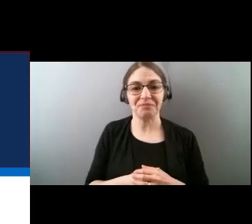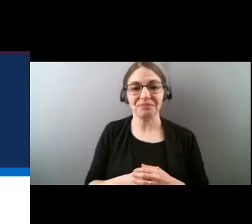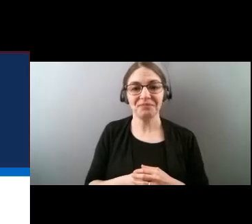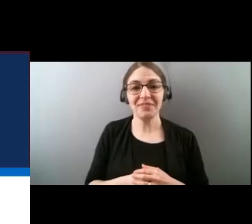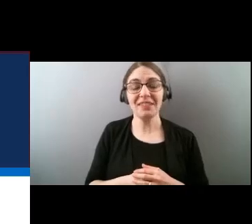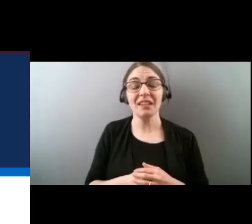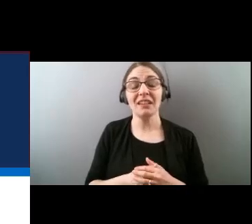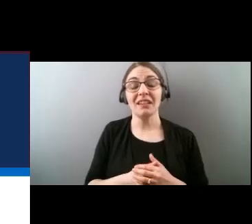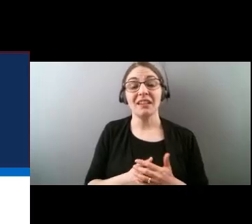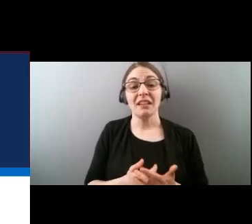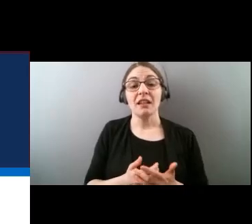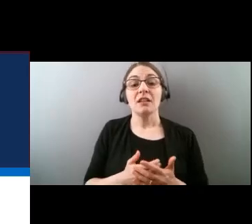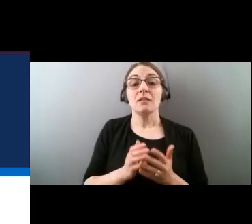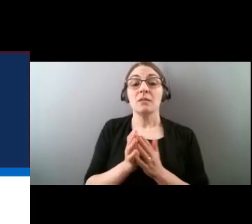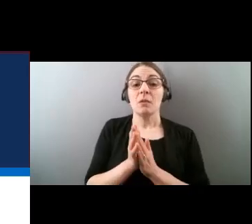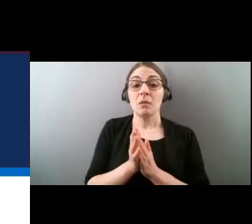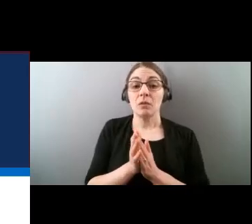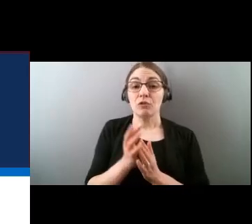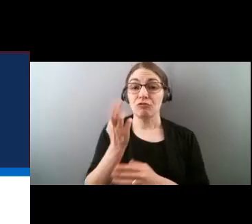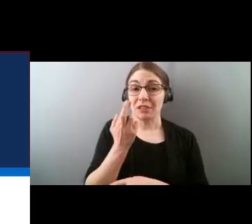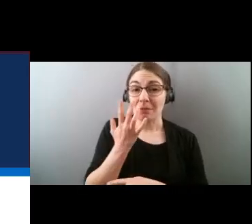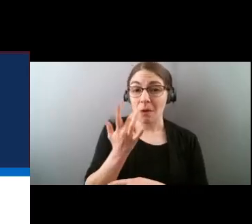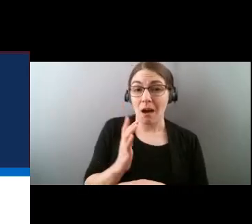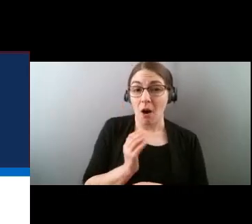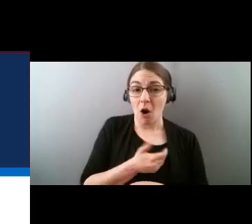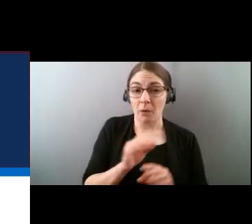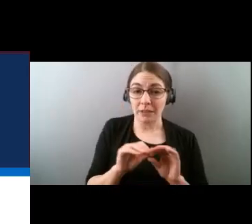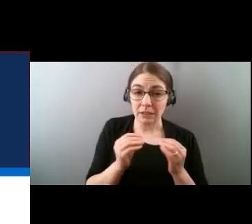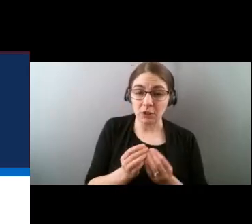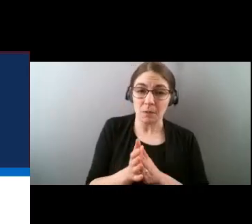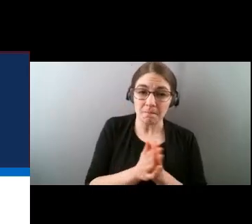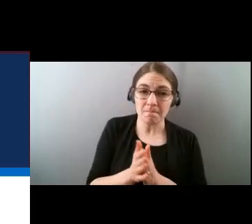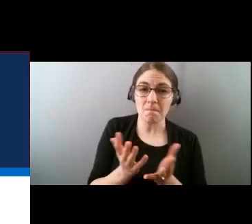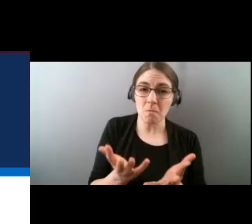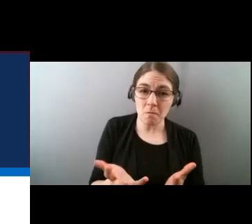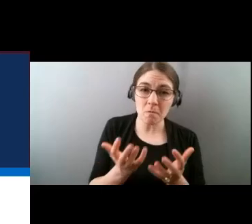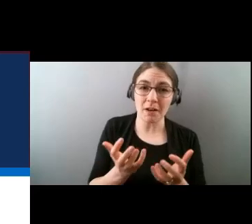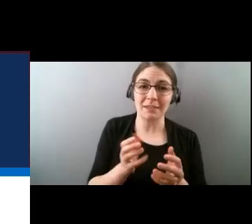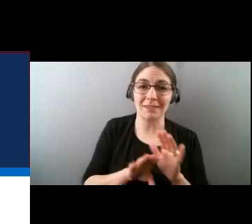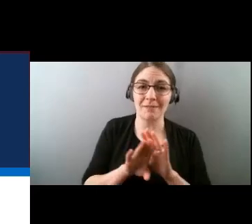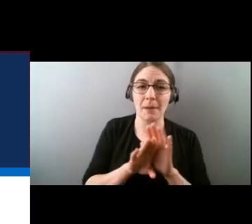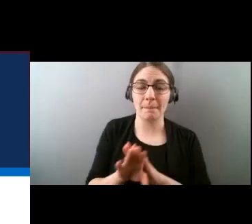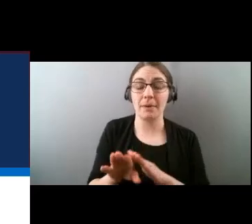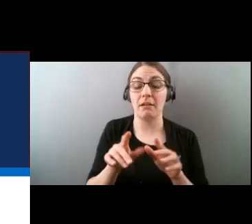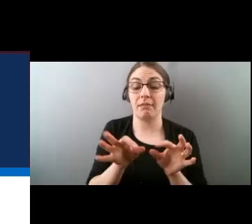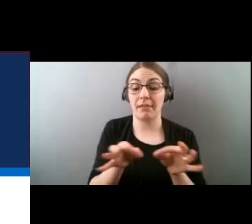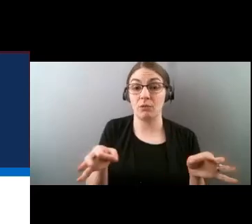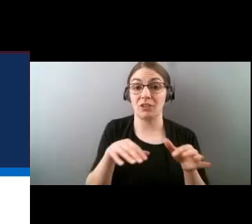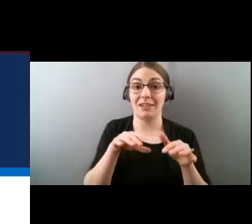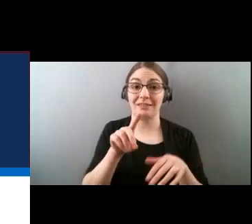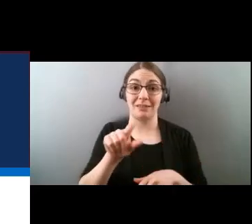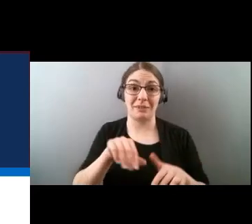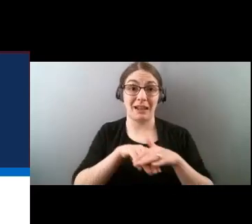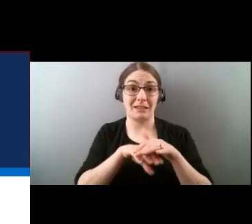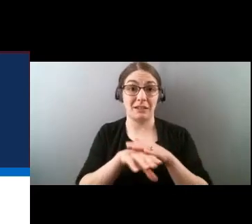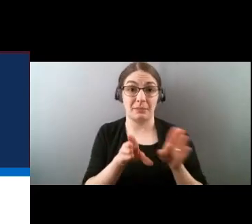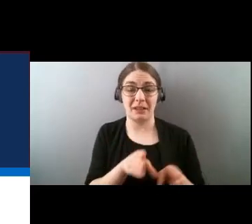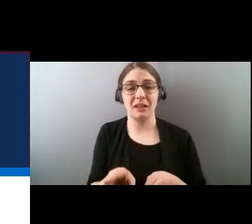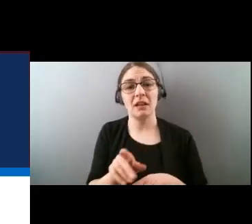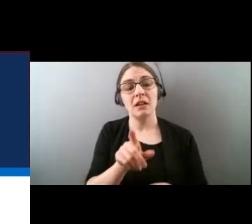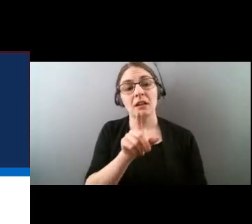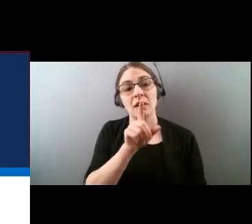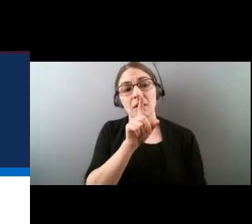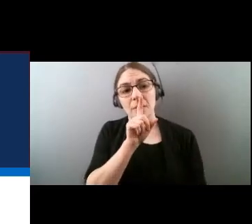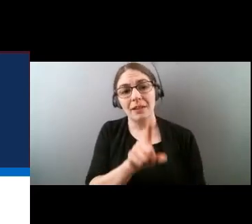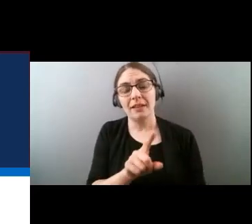So motivating our organization to develop a language and disability access plan, really, I find that